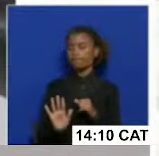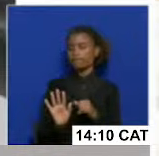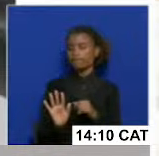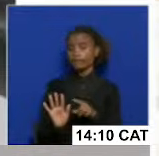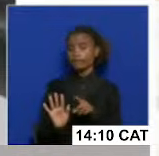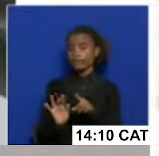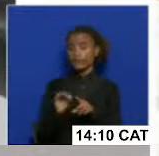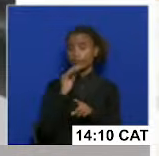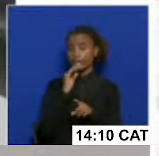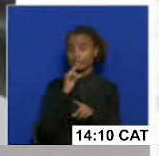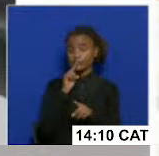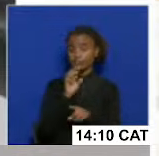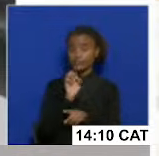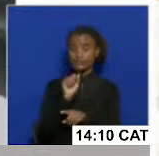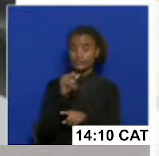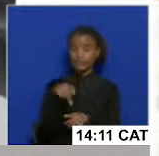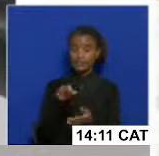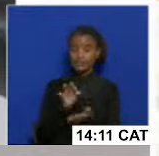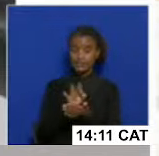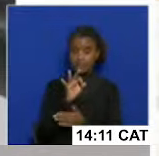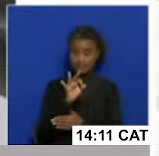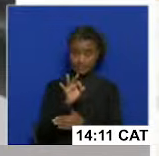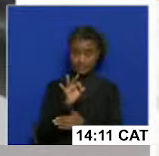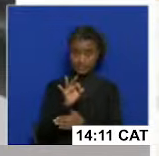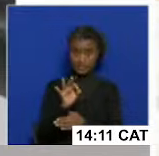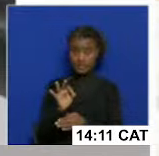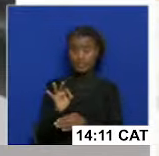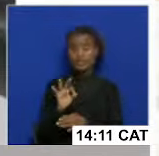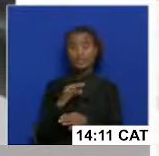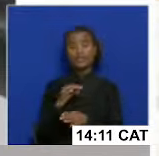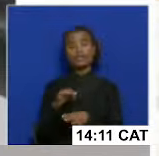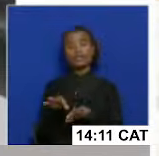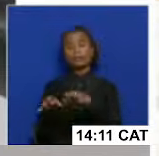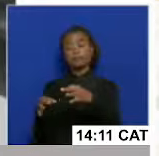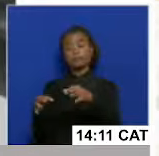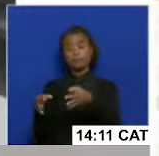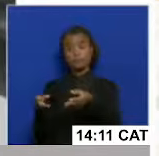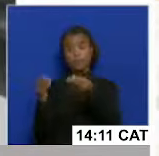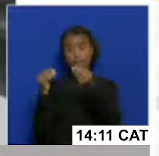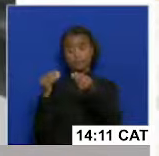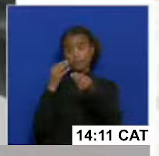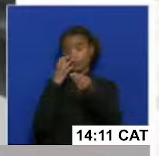13. The Rosebank SAP 13, that's what this message says.